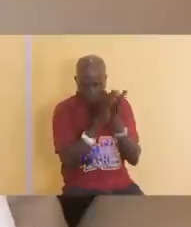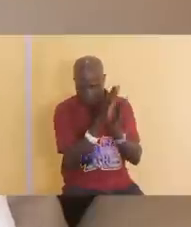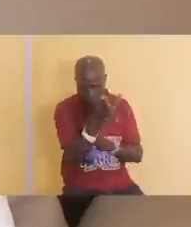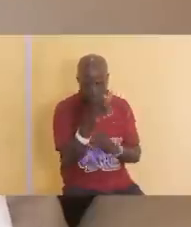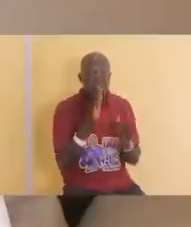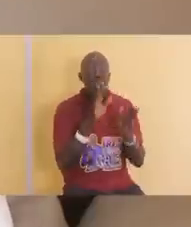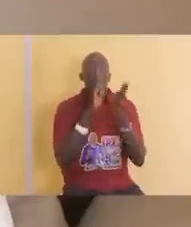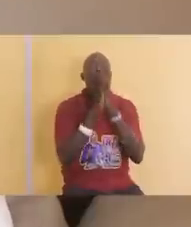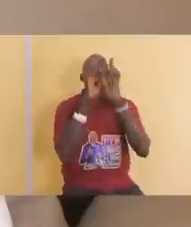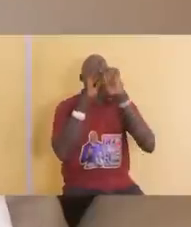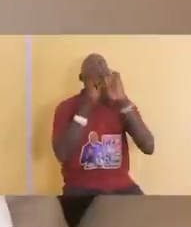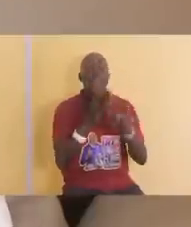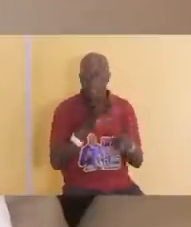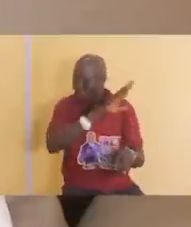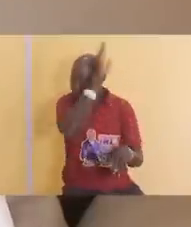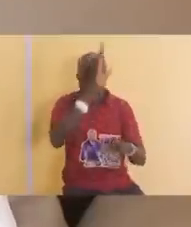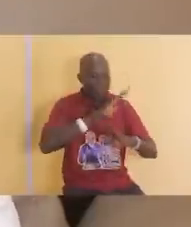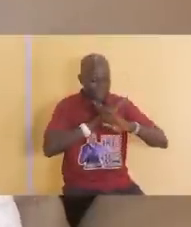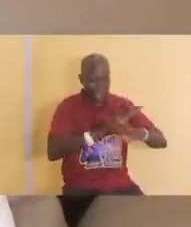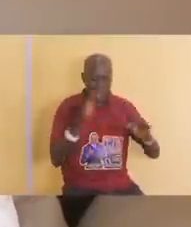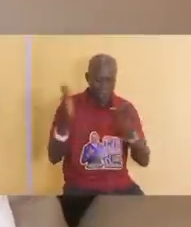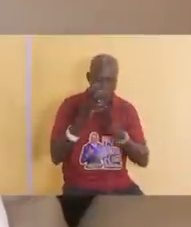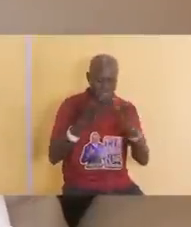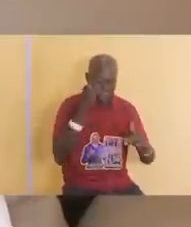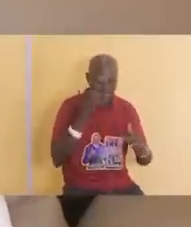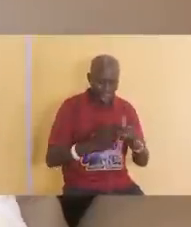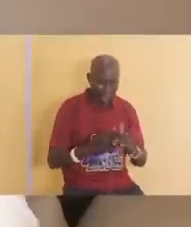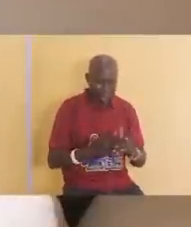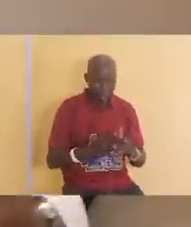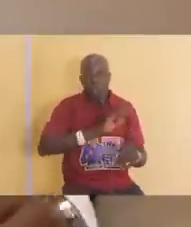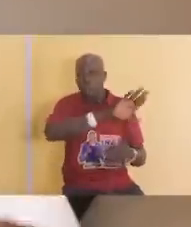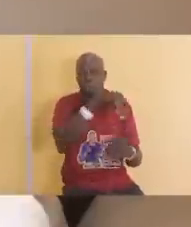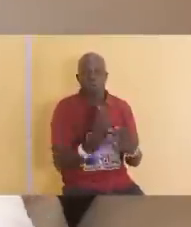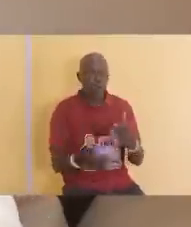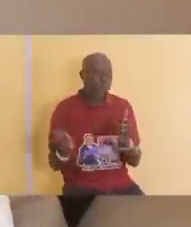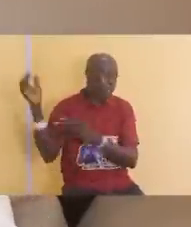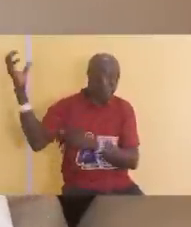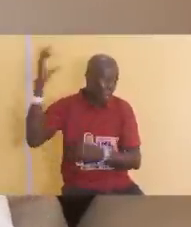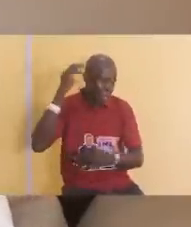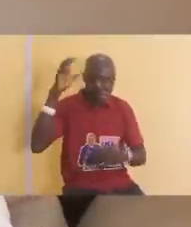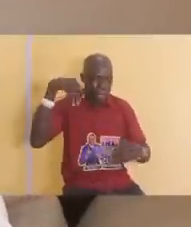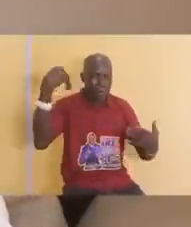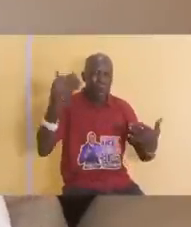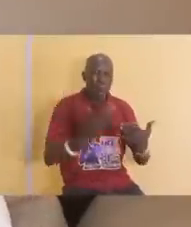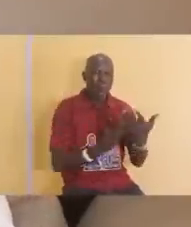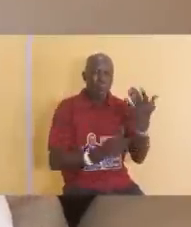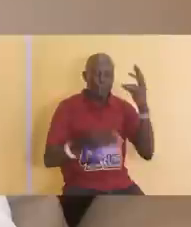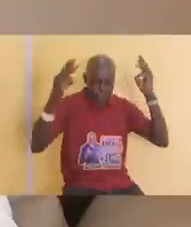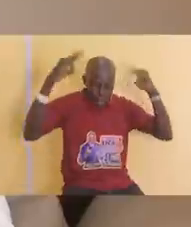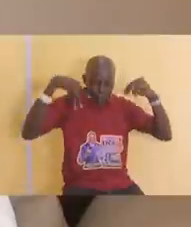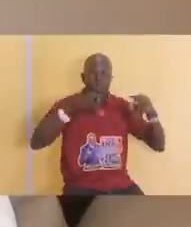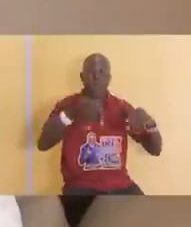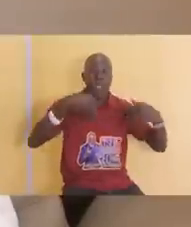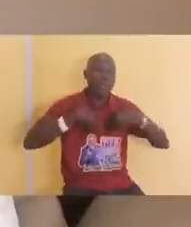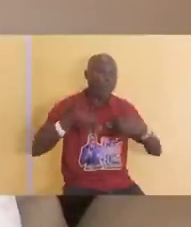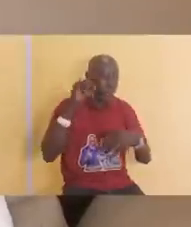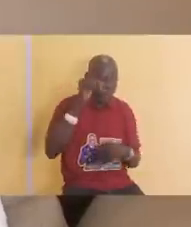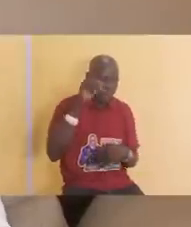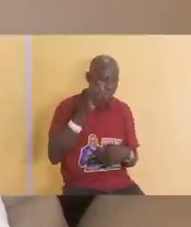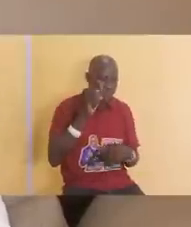you. Your prayer that will answer you will never be hindered in Jesus. Those of you that this is morning, in the